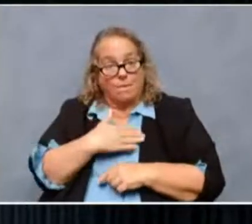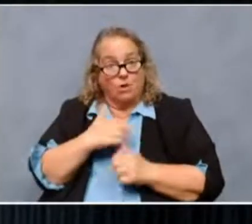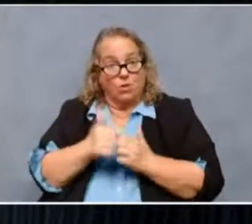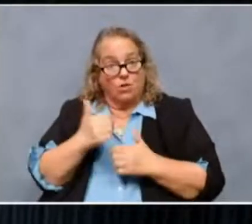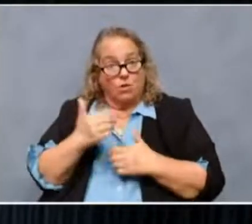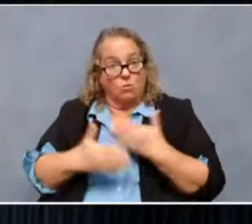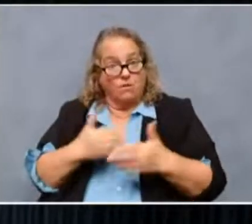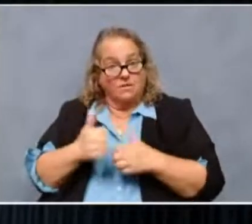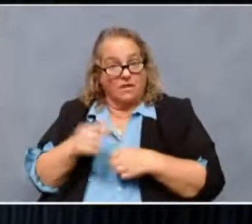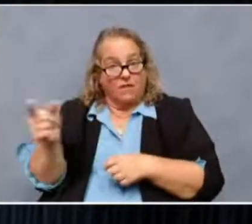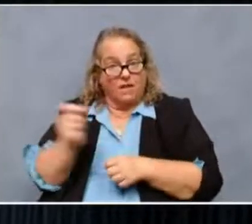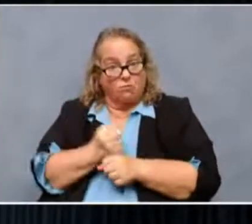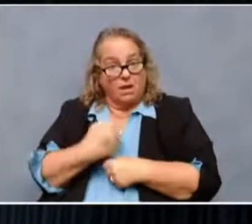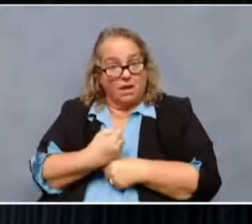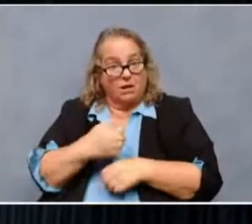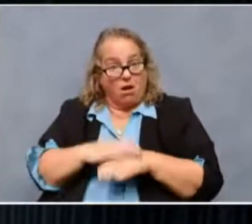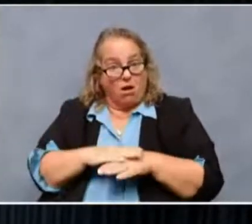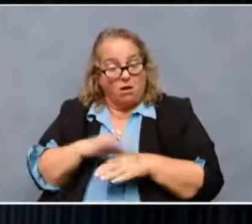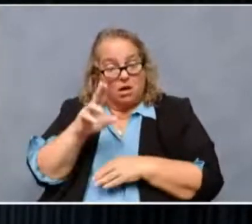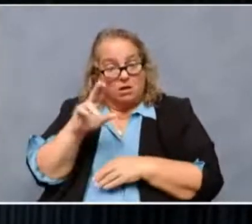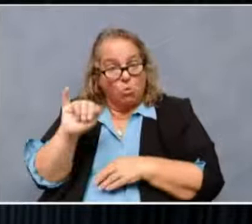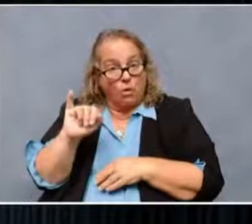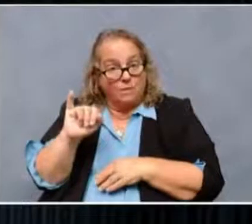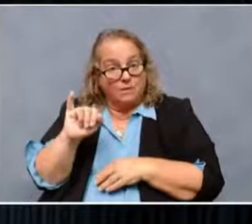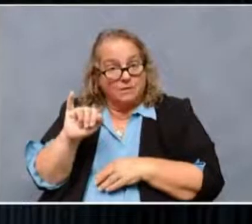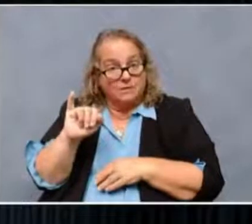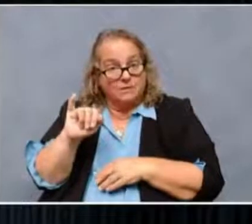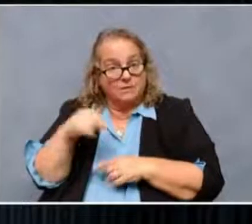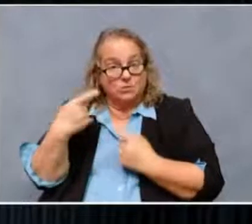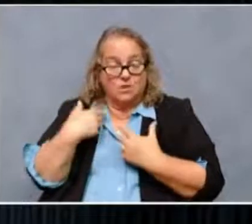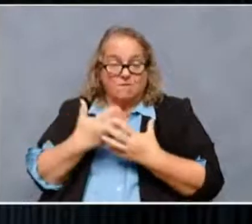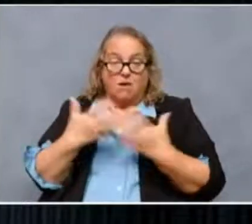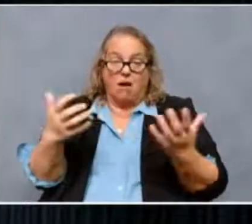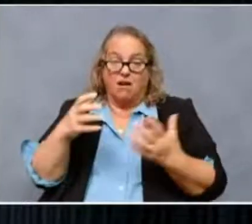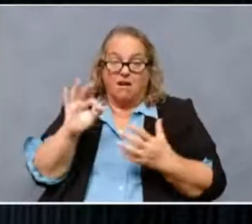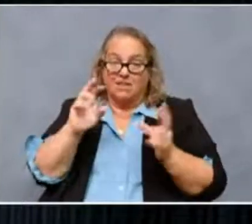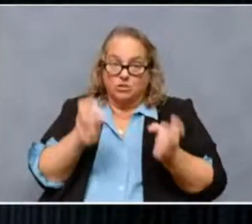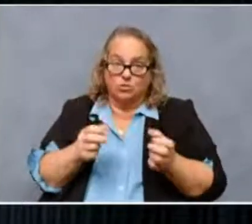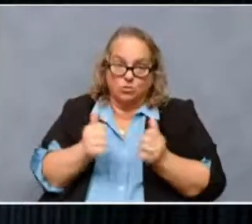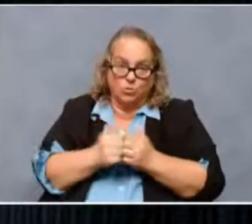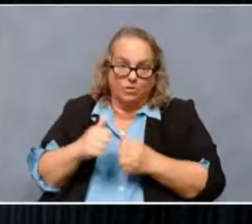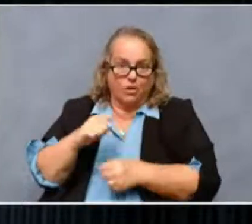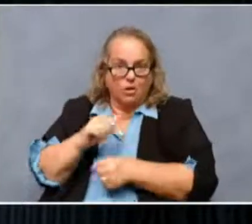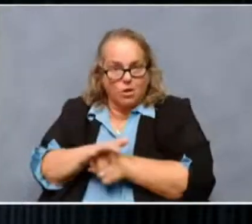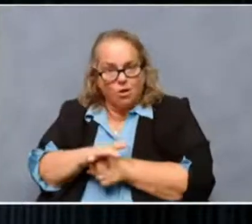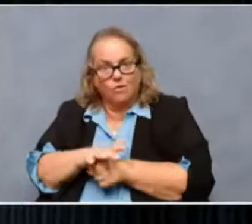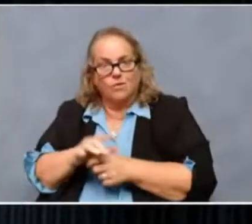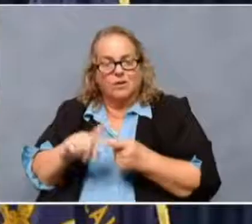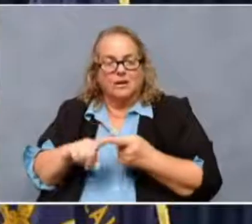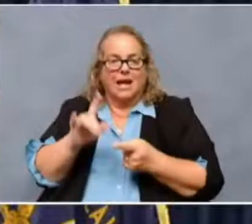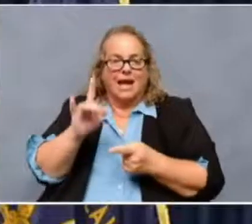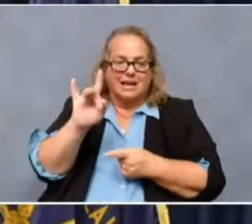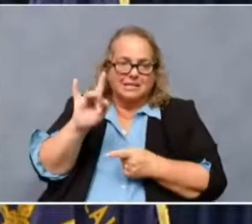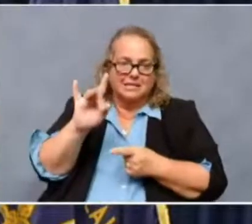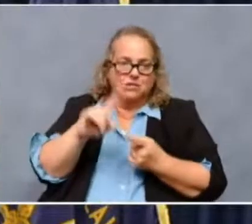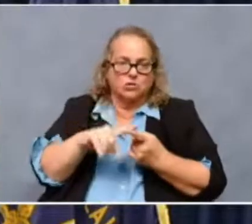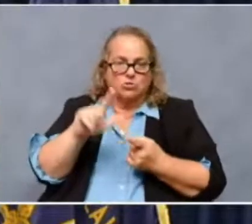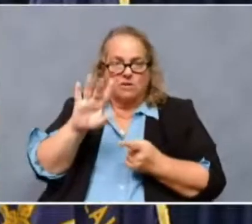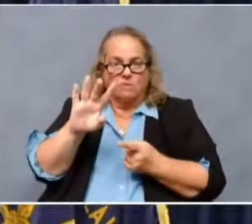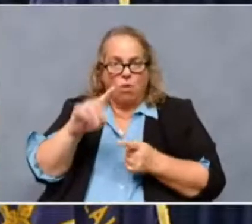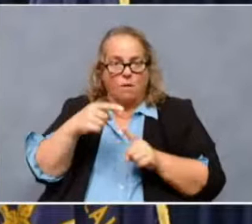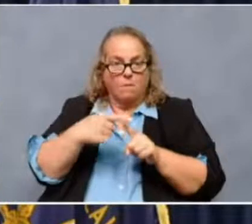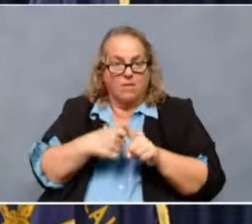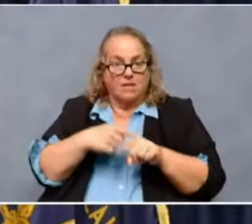on unemployment since we've had all these issues with the pandemic and the 18 to 24 month timeline? Is that something you're comfortable